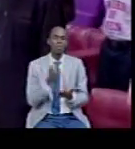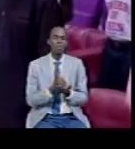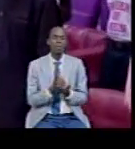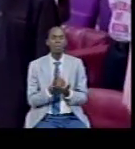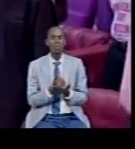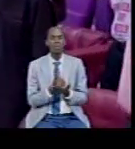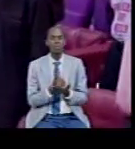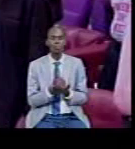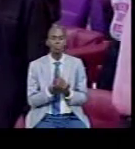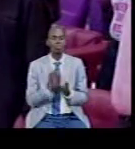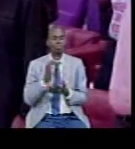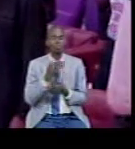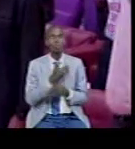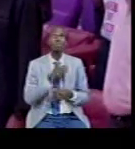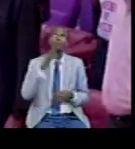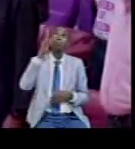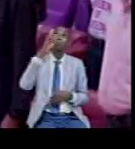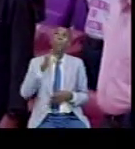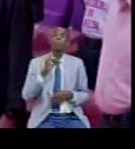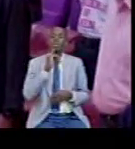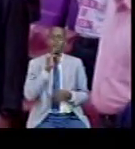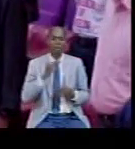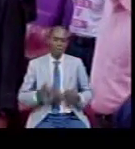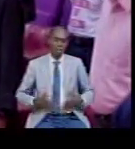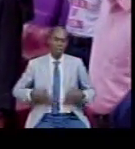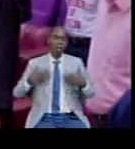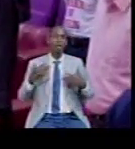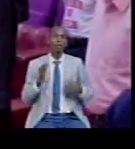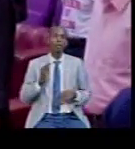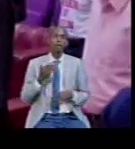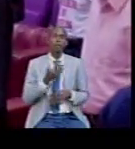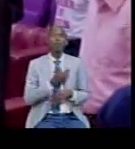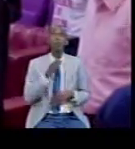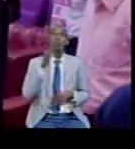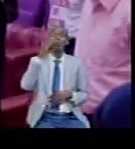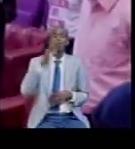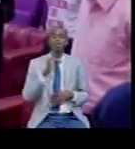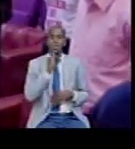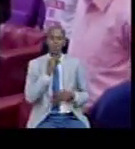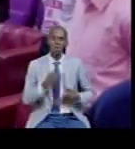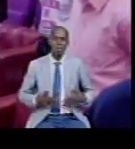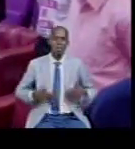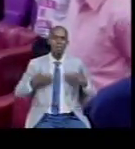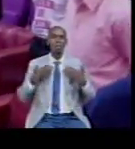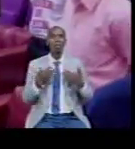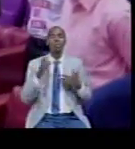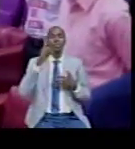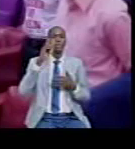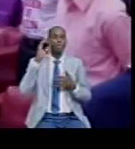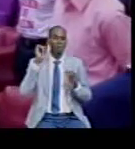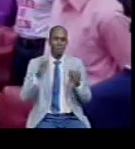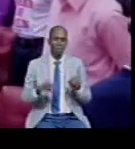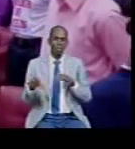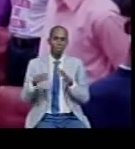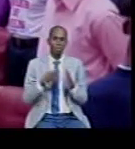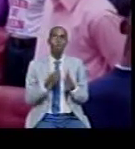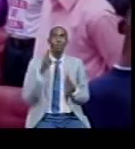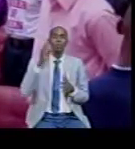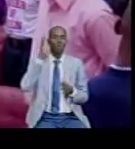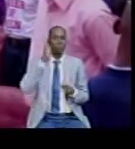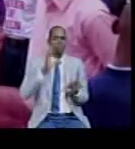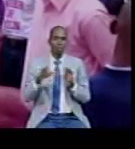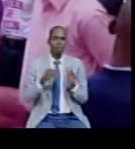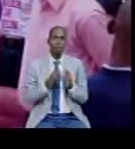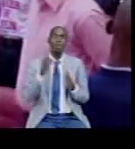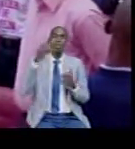amen. Our God is alive. Our God is alive. He can do it. He will do it. He has